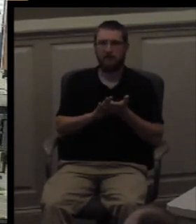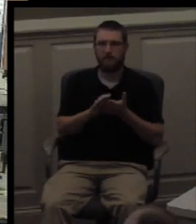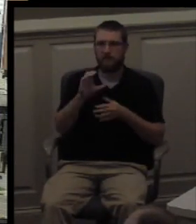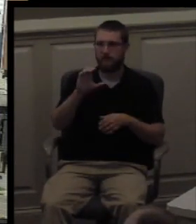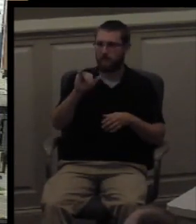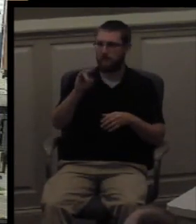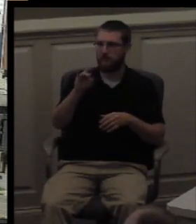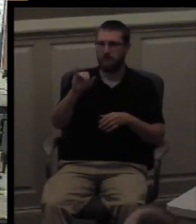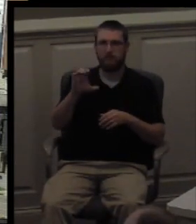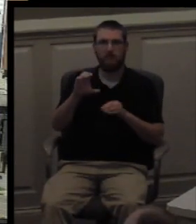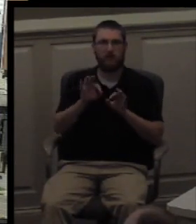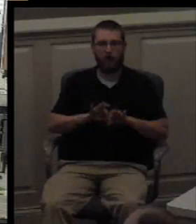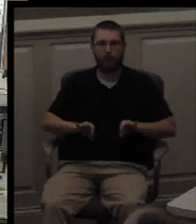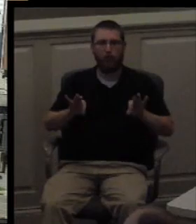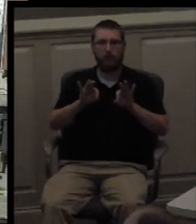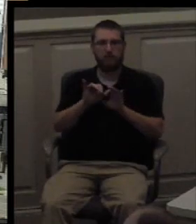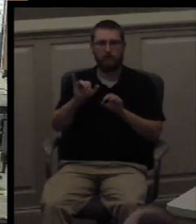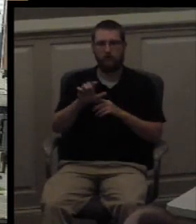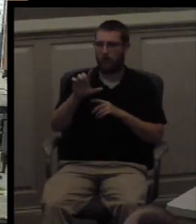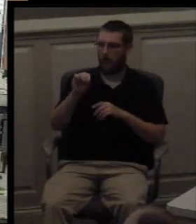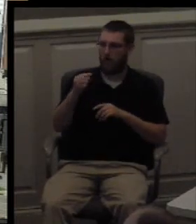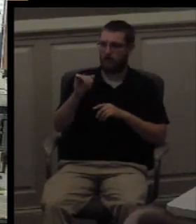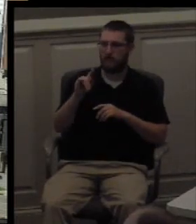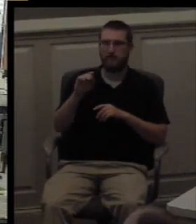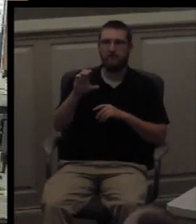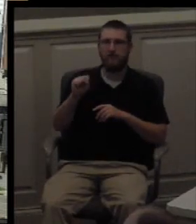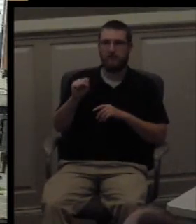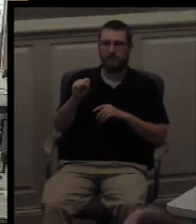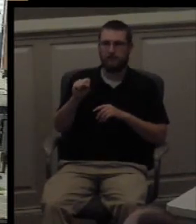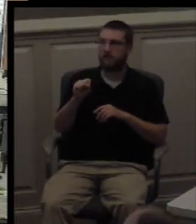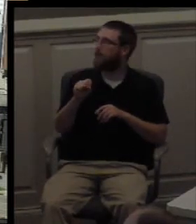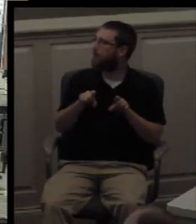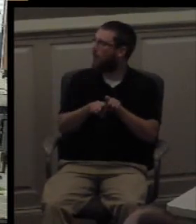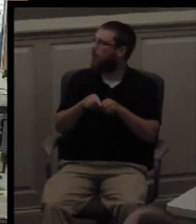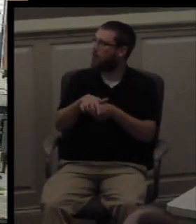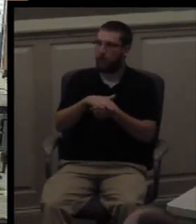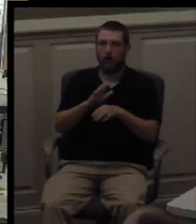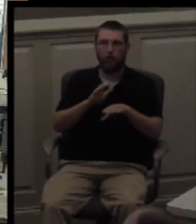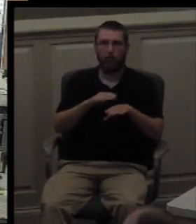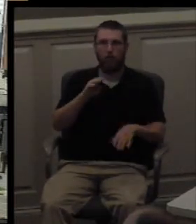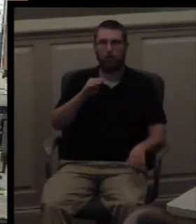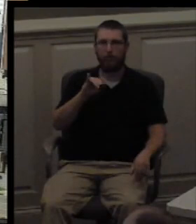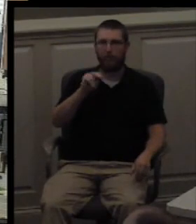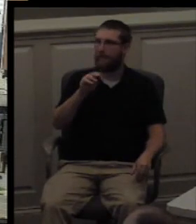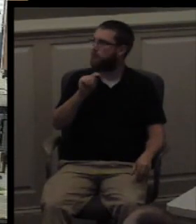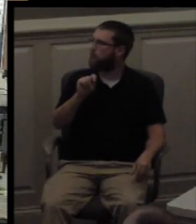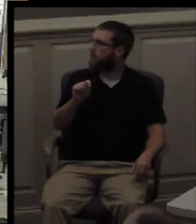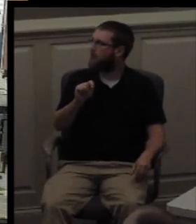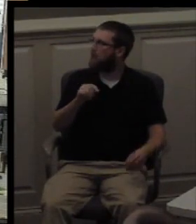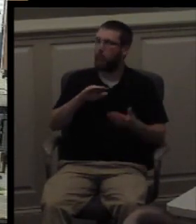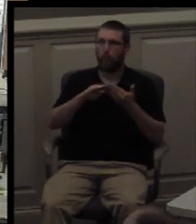civic importance, logistics, and then also its location on Main Street, I think provides a